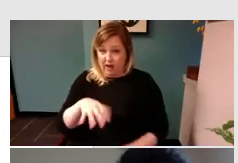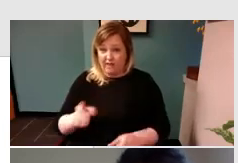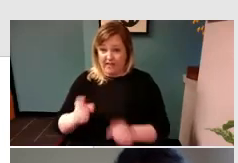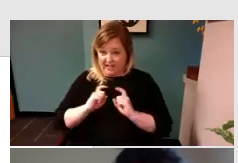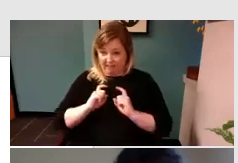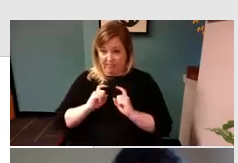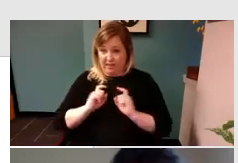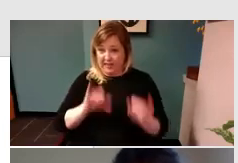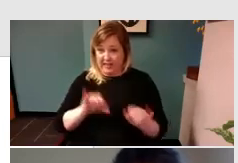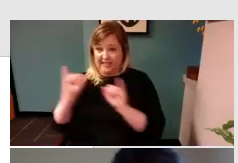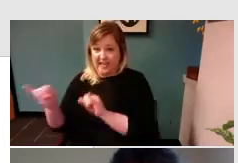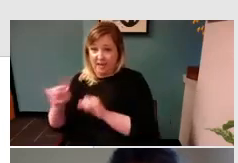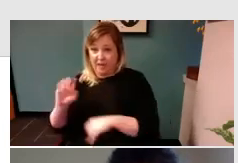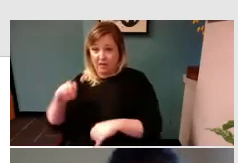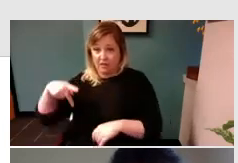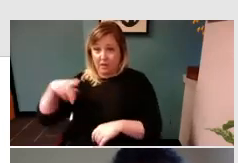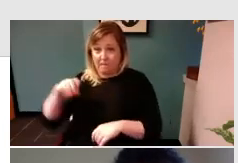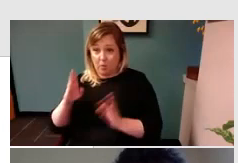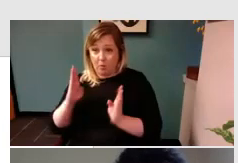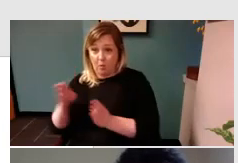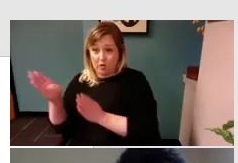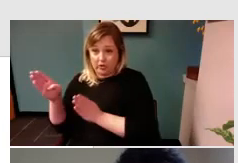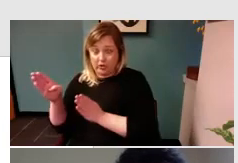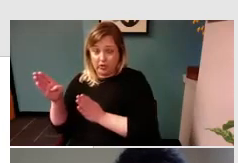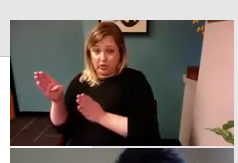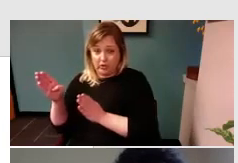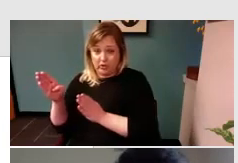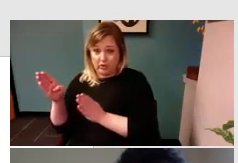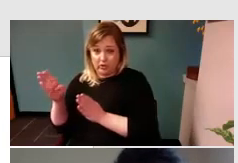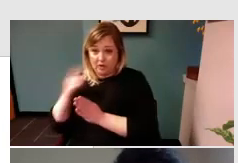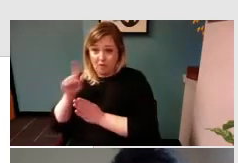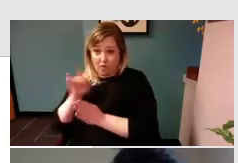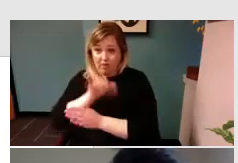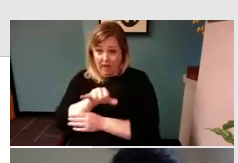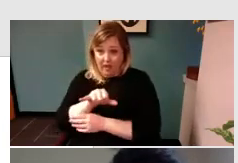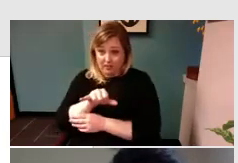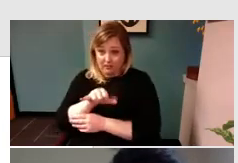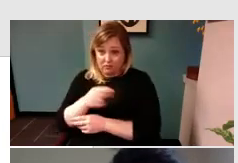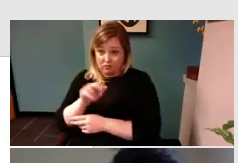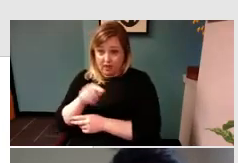Is this a correct topological order of this graph? Nope. No. Why?